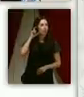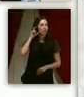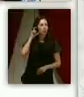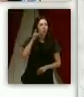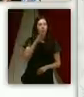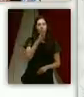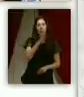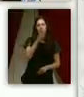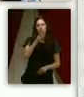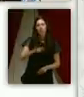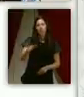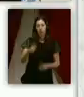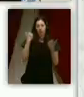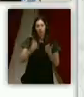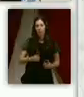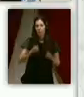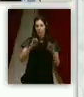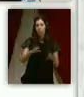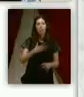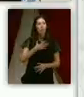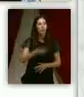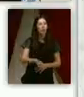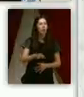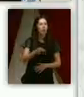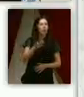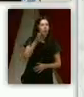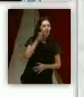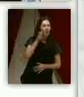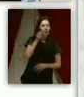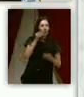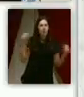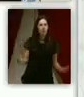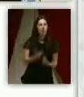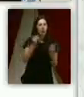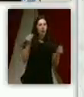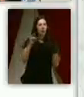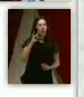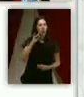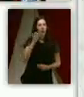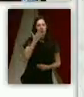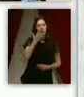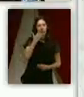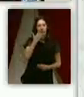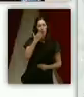sound for all the users with hearing assistance,